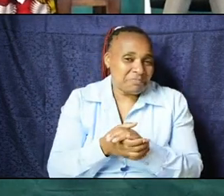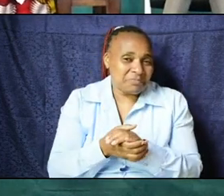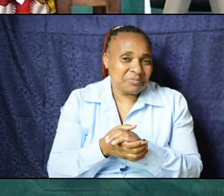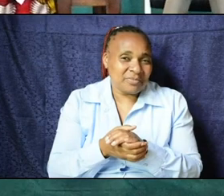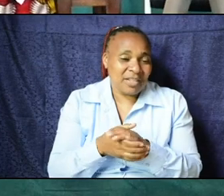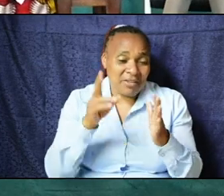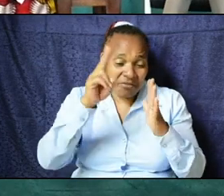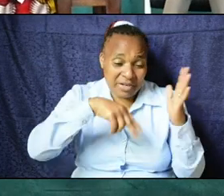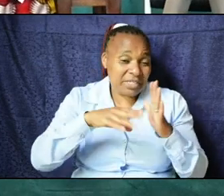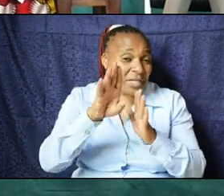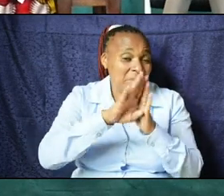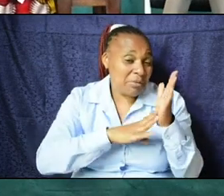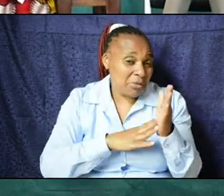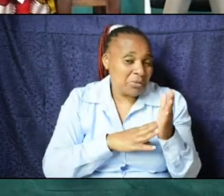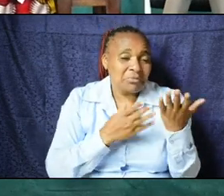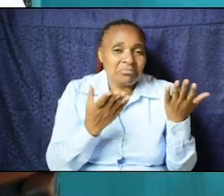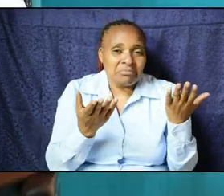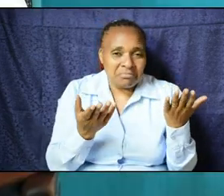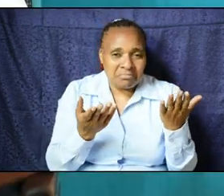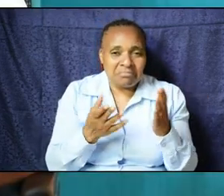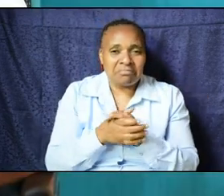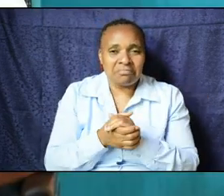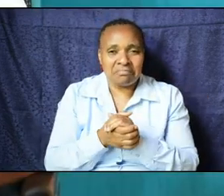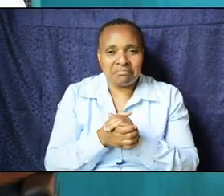who don't read the Bible,